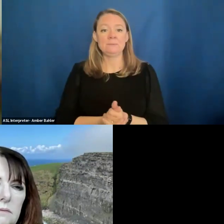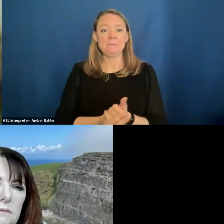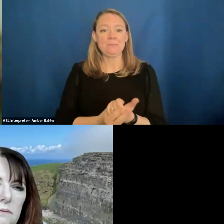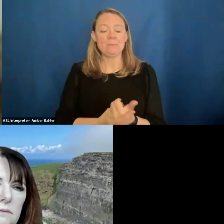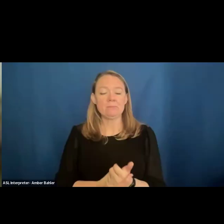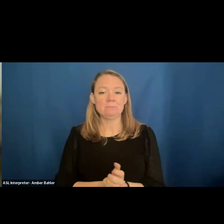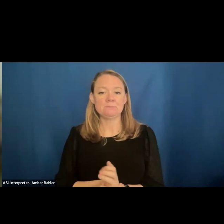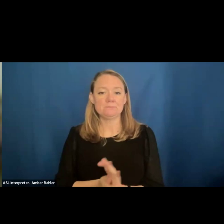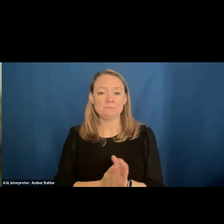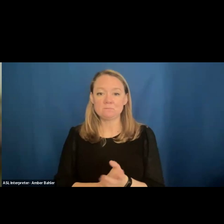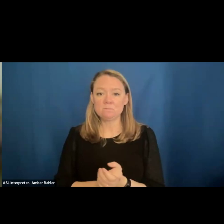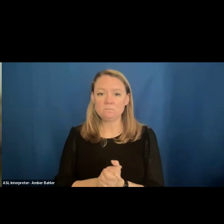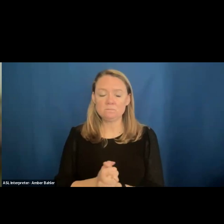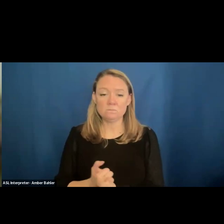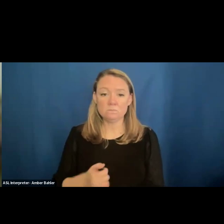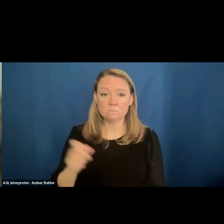All right.